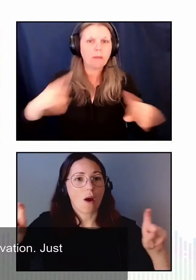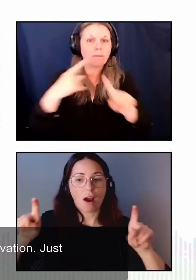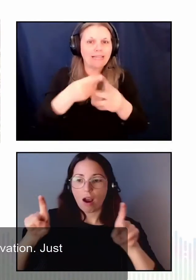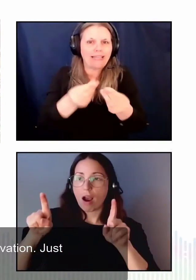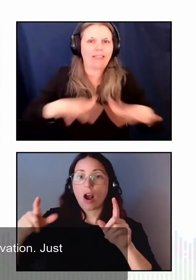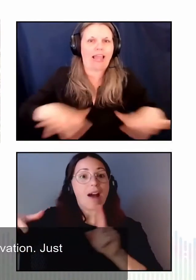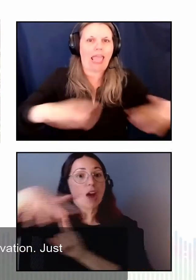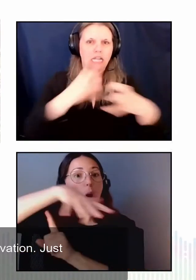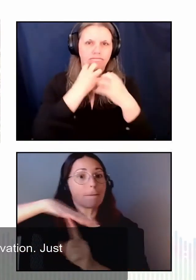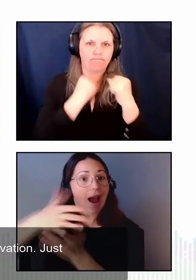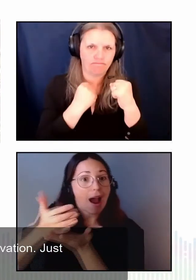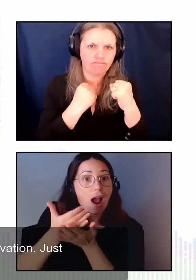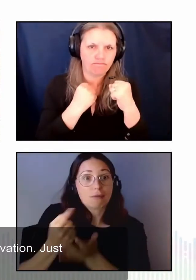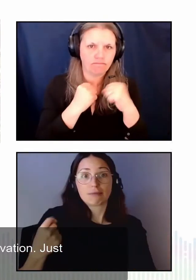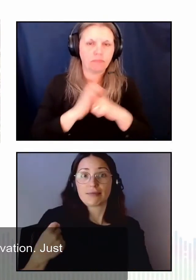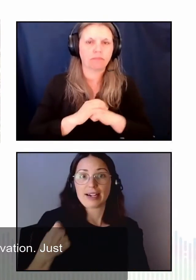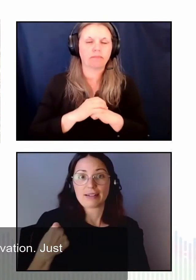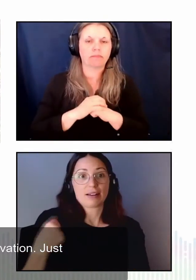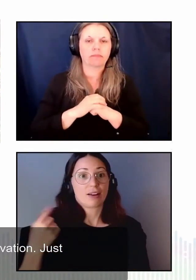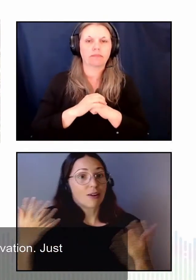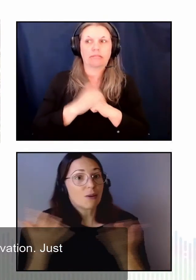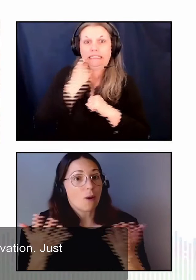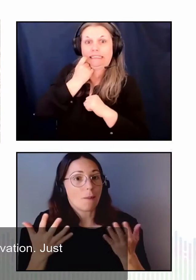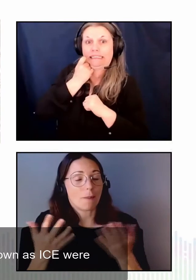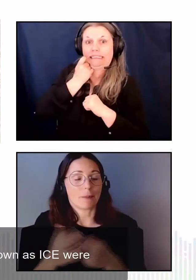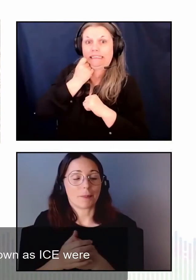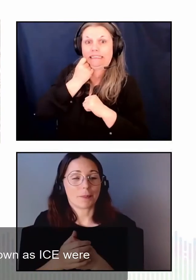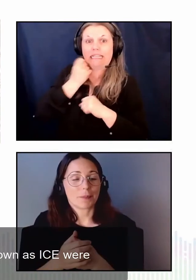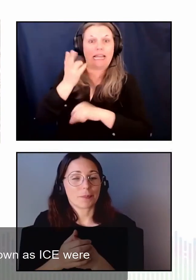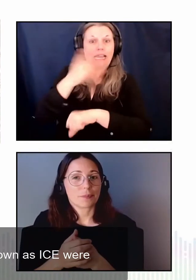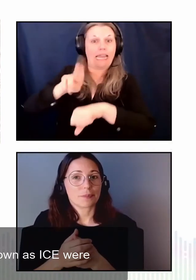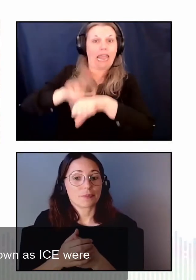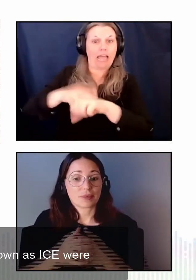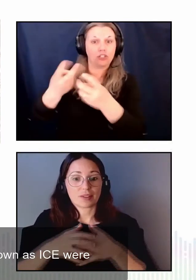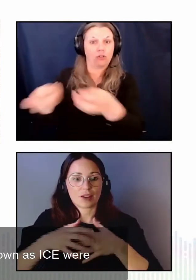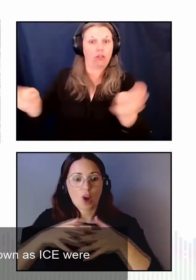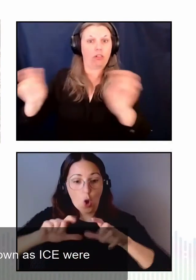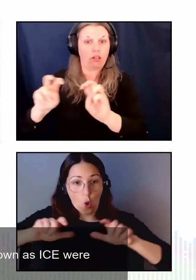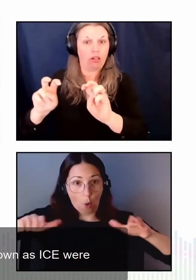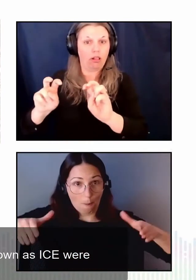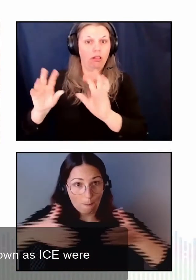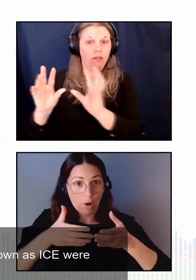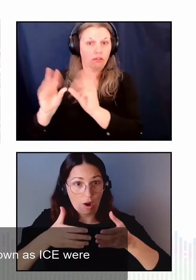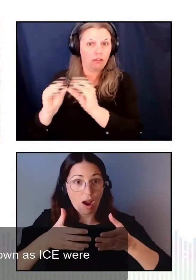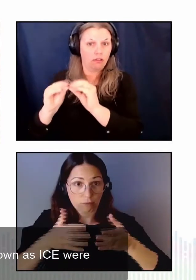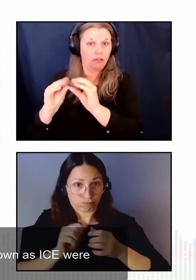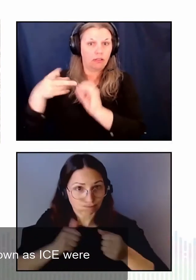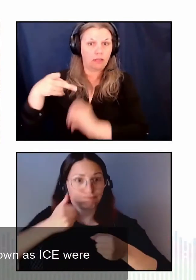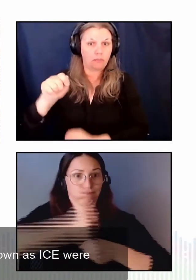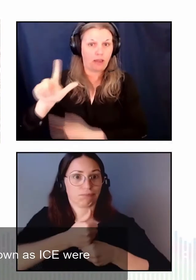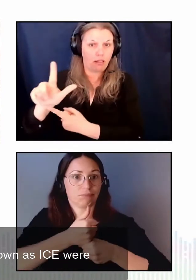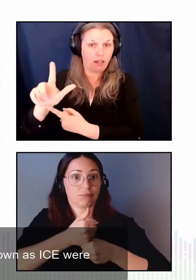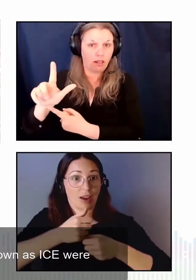a national panel, a national advisory panel, and an Indigenous